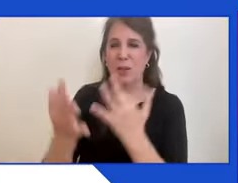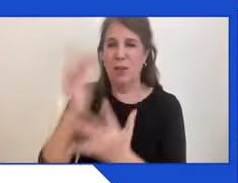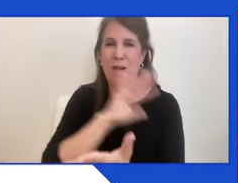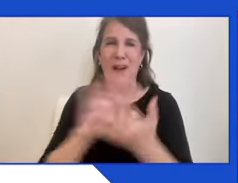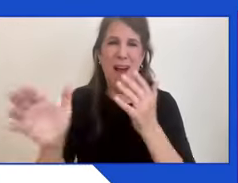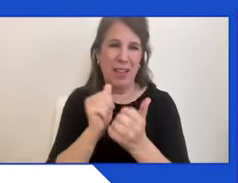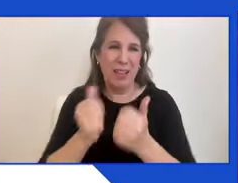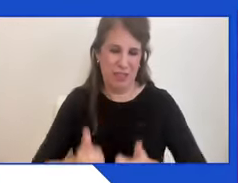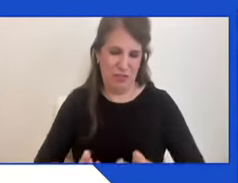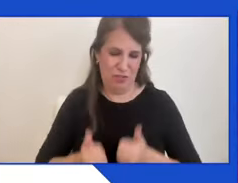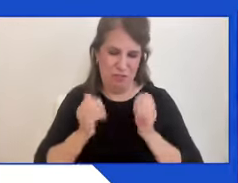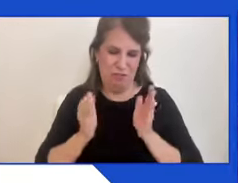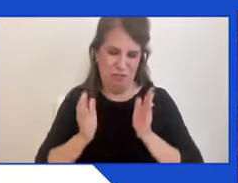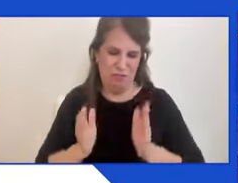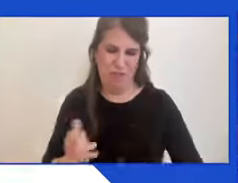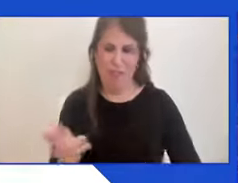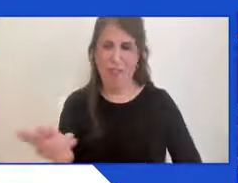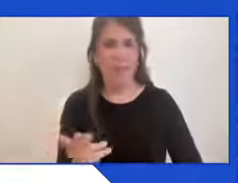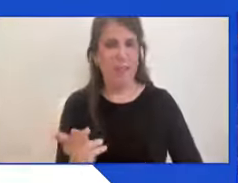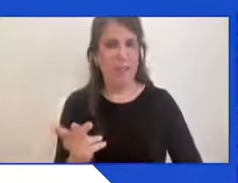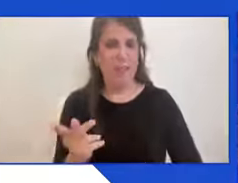Israel.